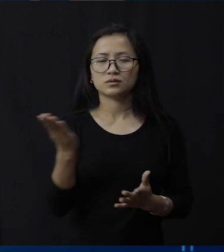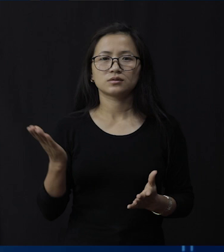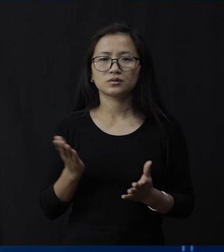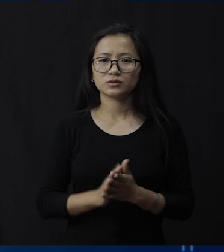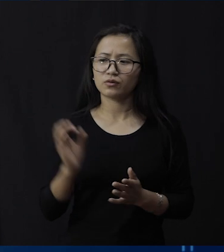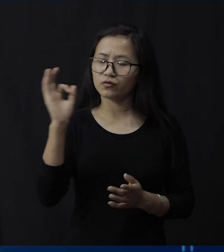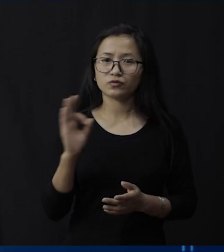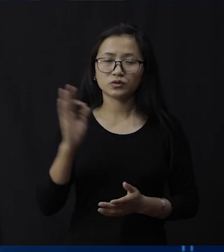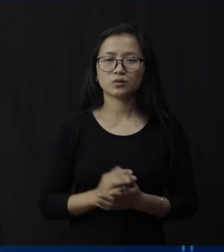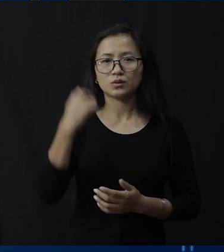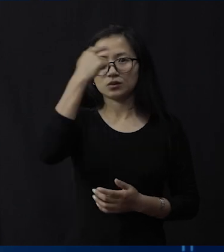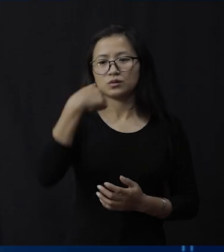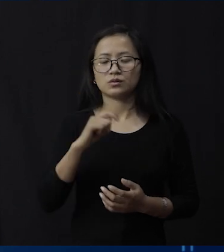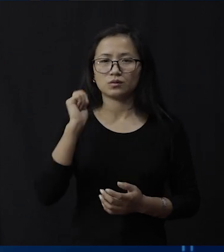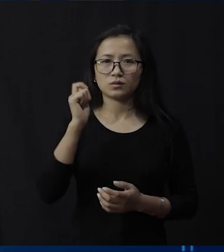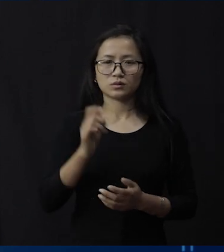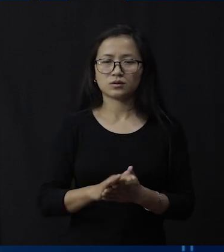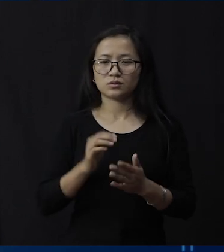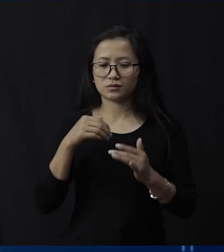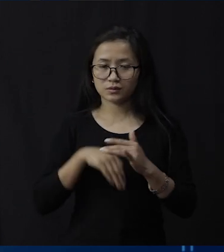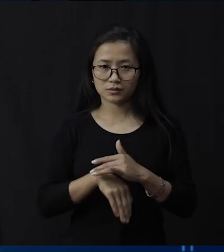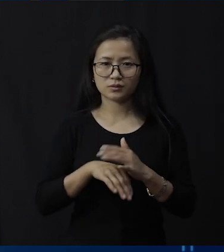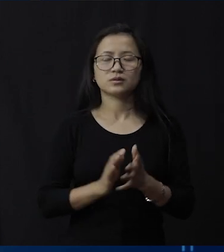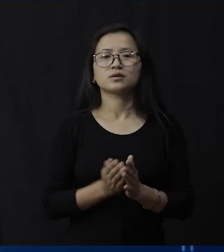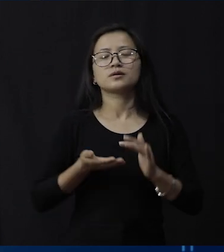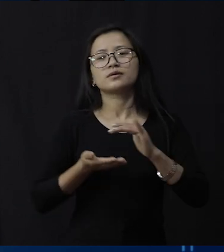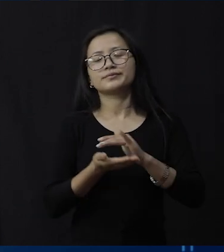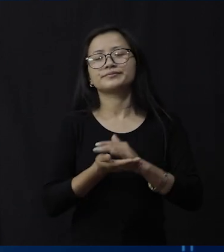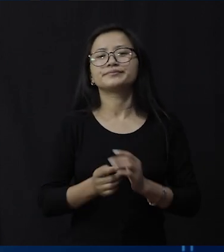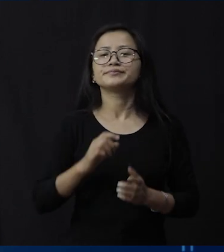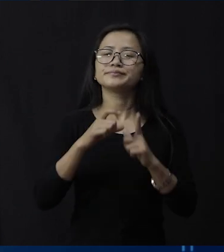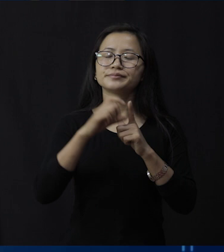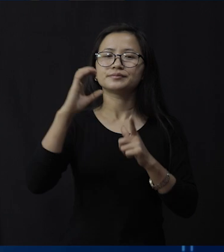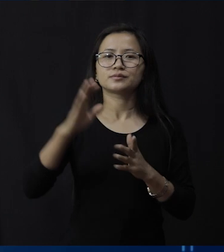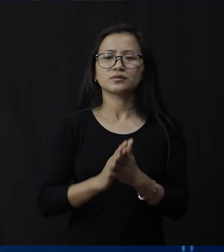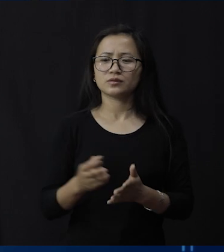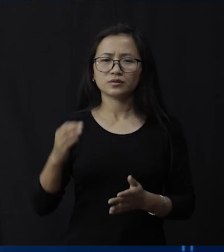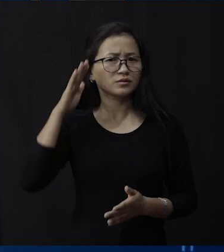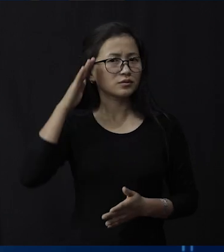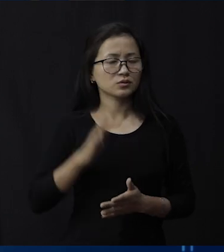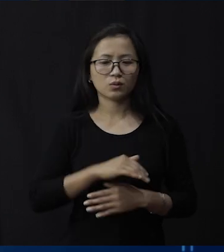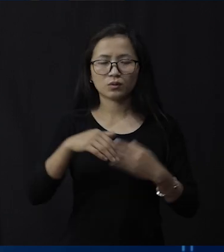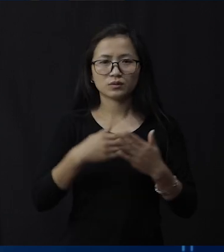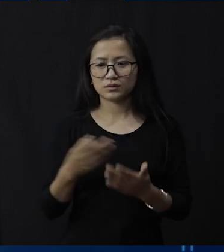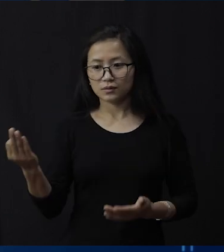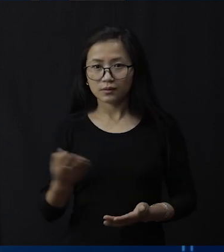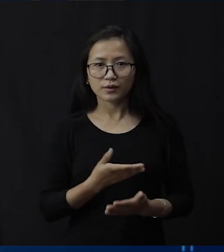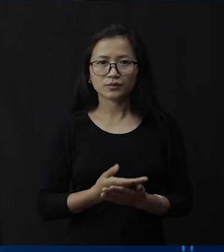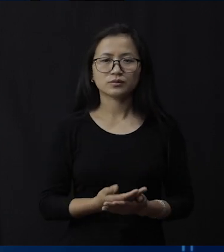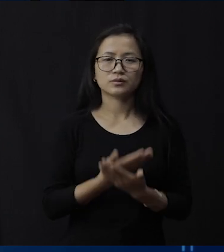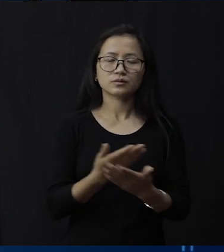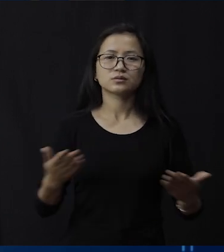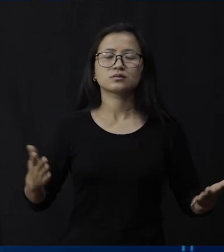certain officials who work under the DC. So listening to all these new things, he began to